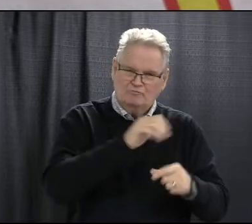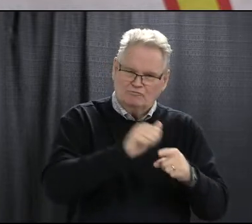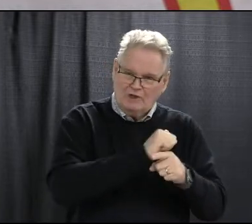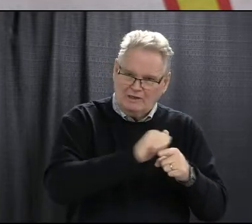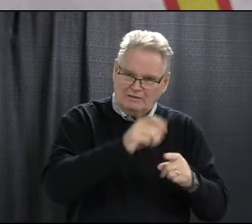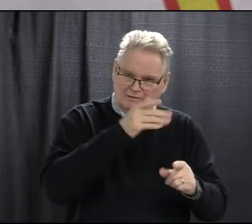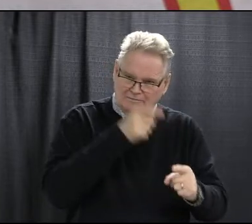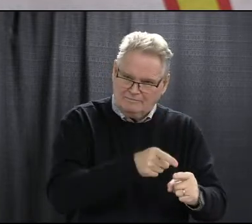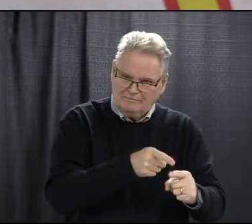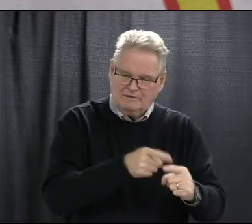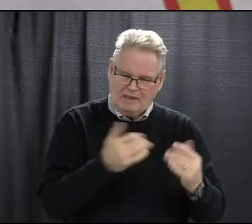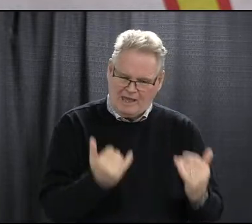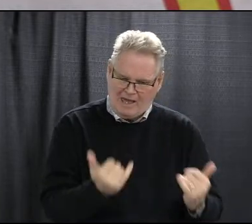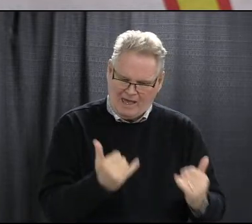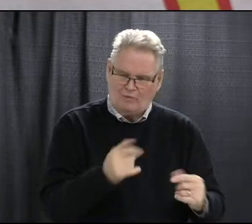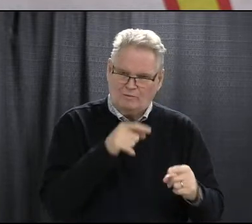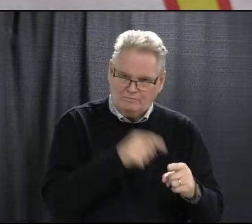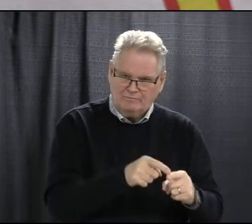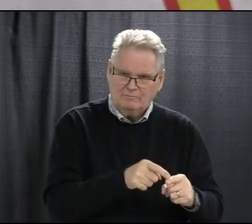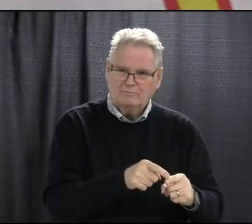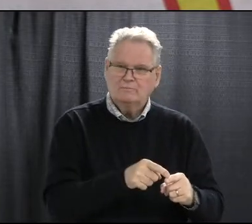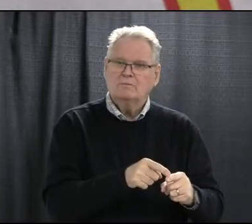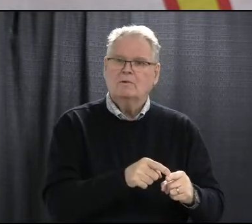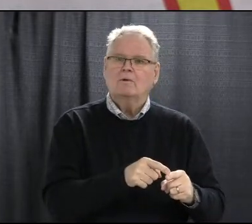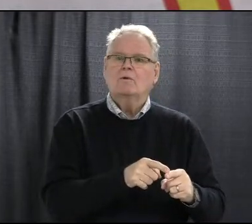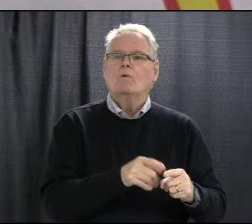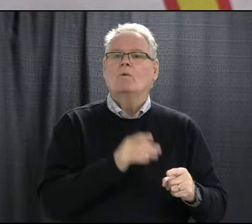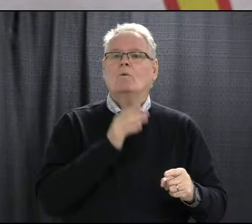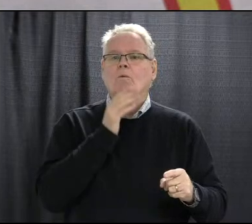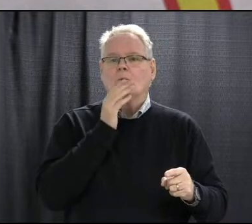now. The training for